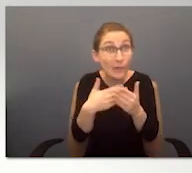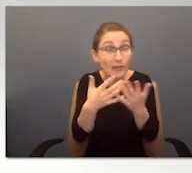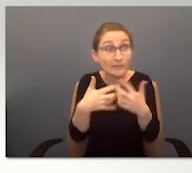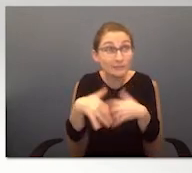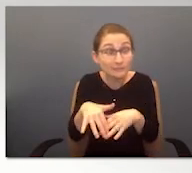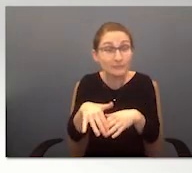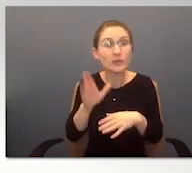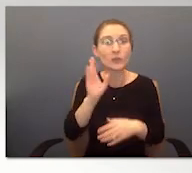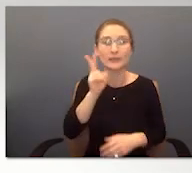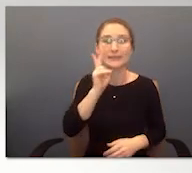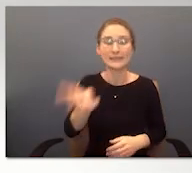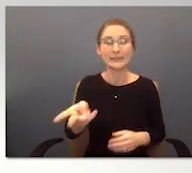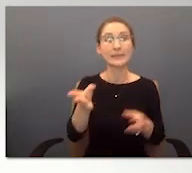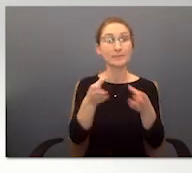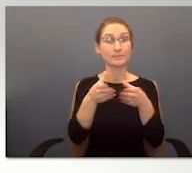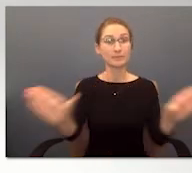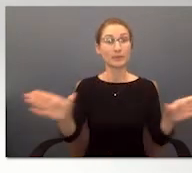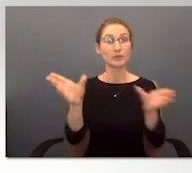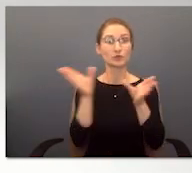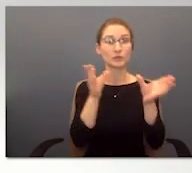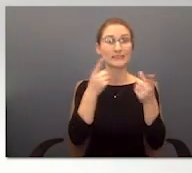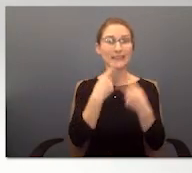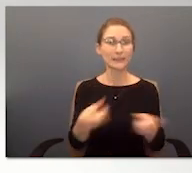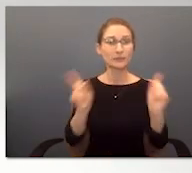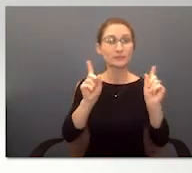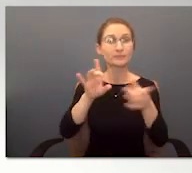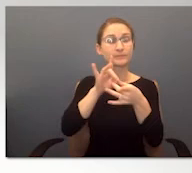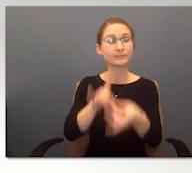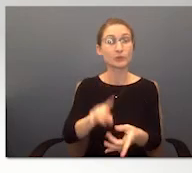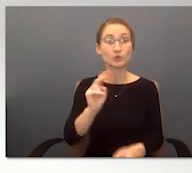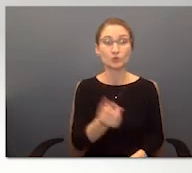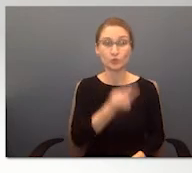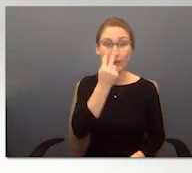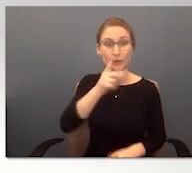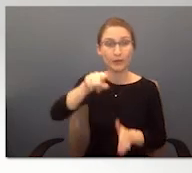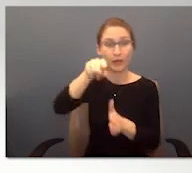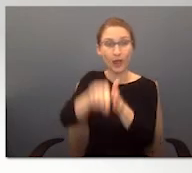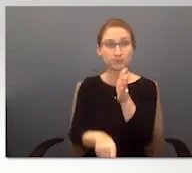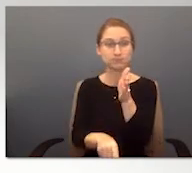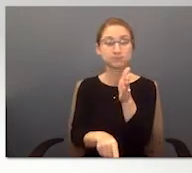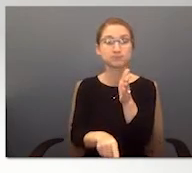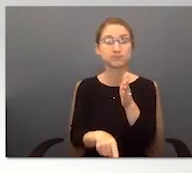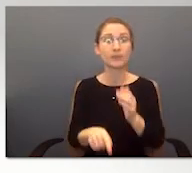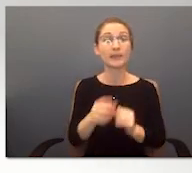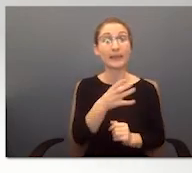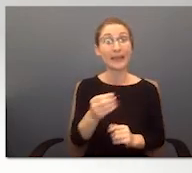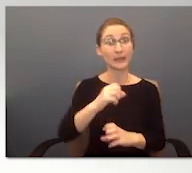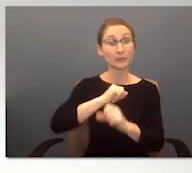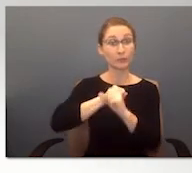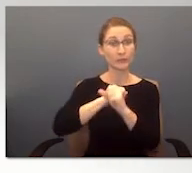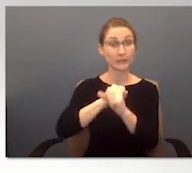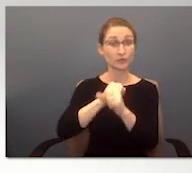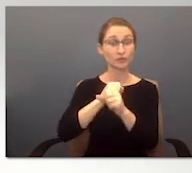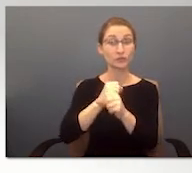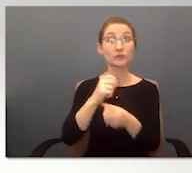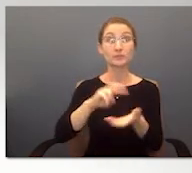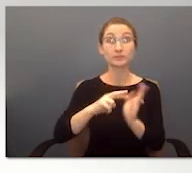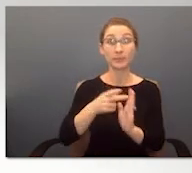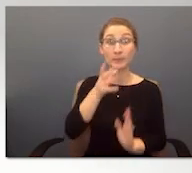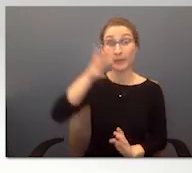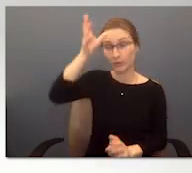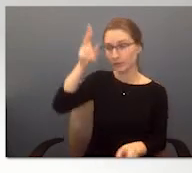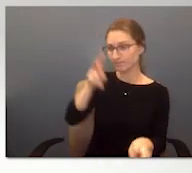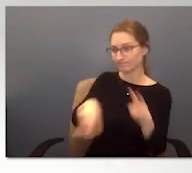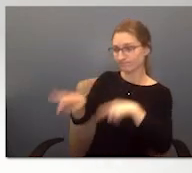see lots of public service announcements on drowning and really promoting the layers of protection. So adequate parent